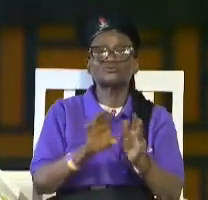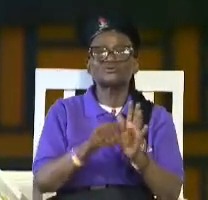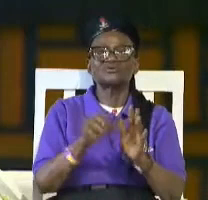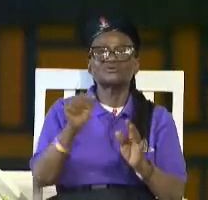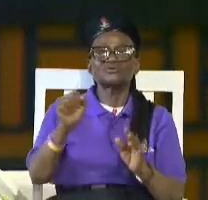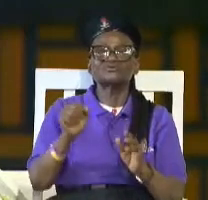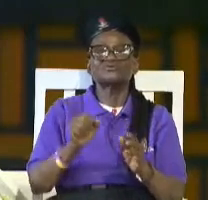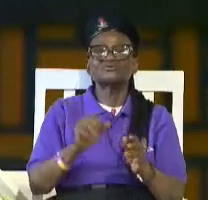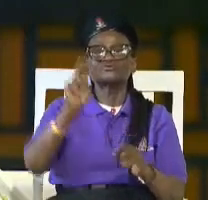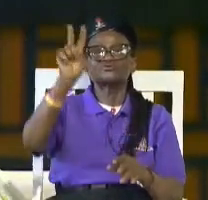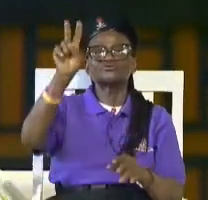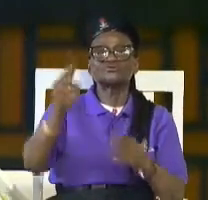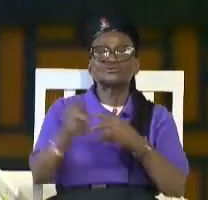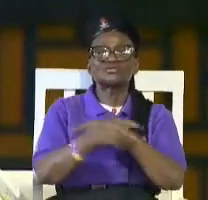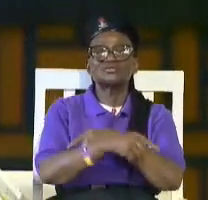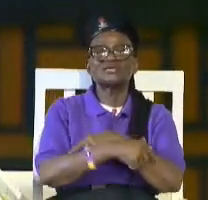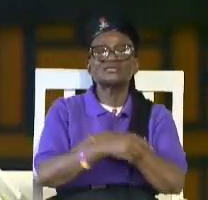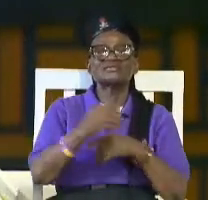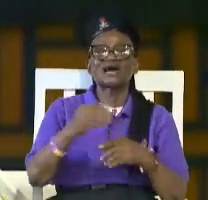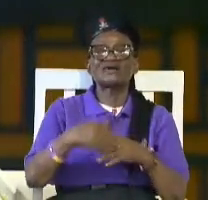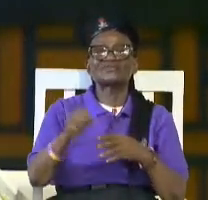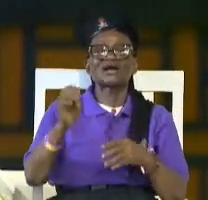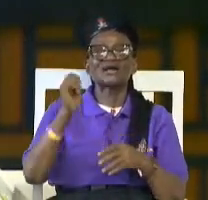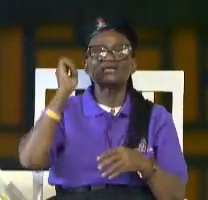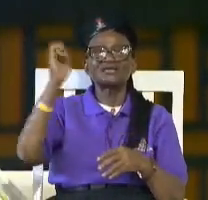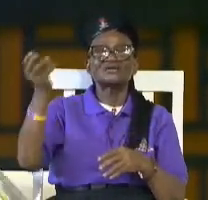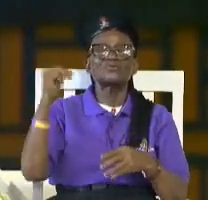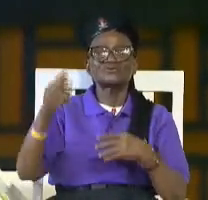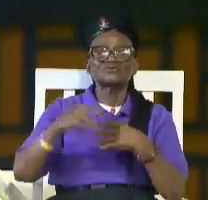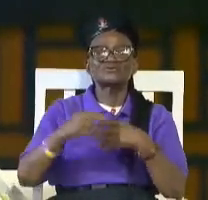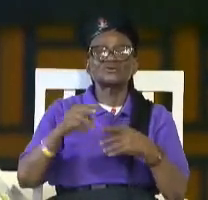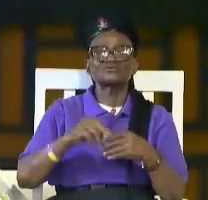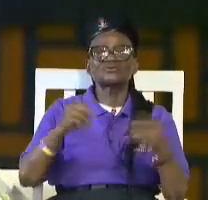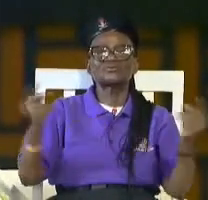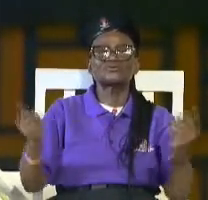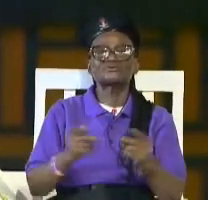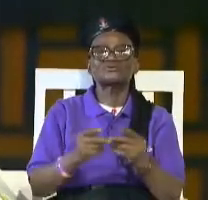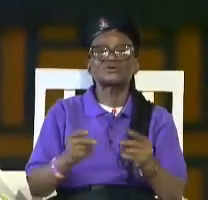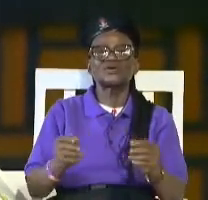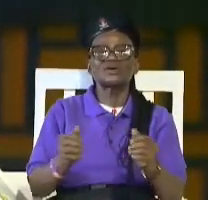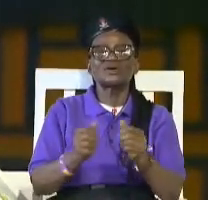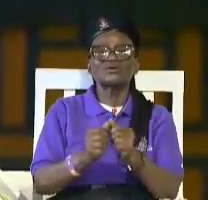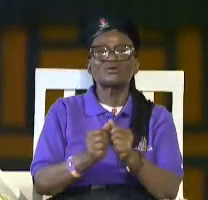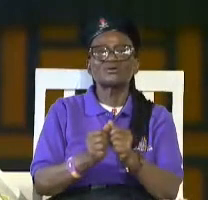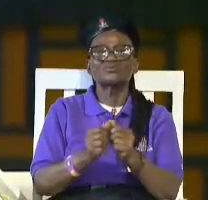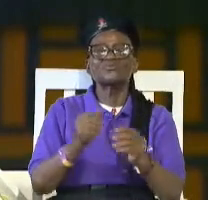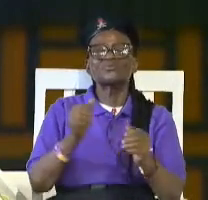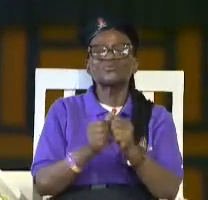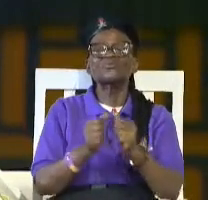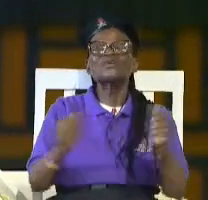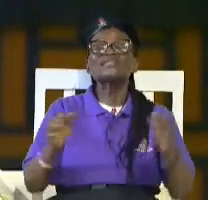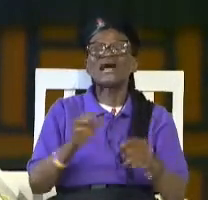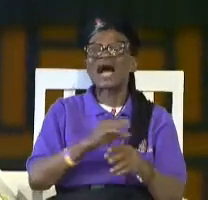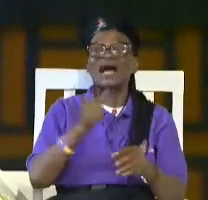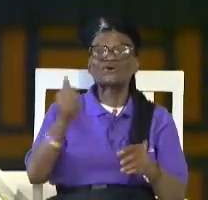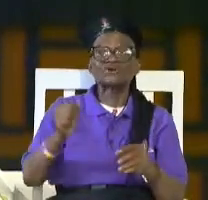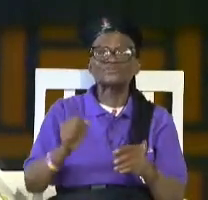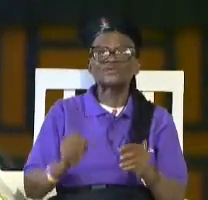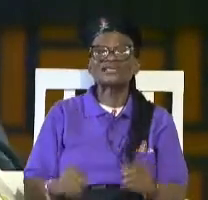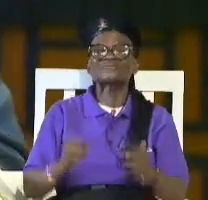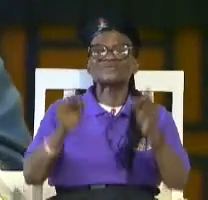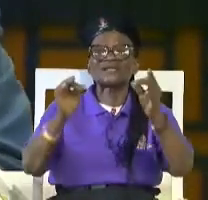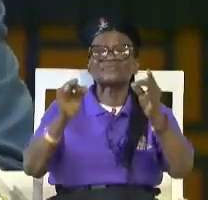2 days after, he was restored to a position with an unexpected promotion. Praise the